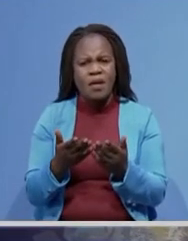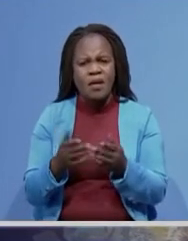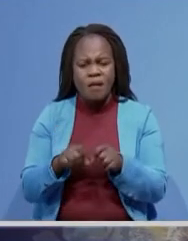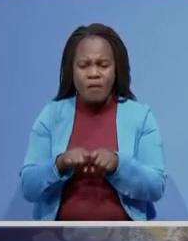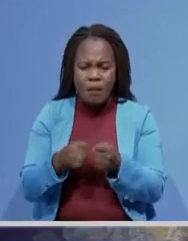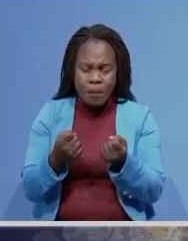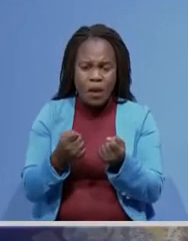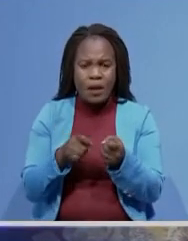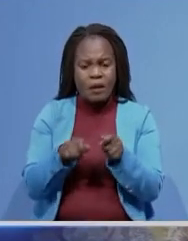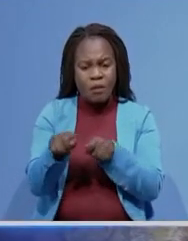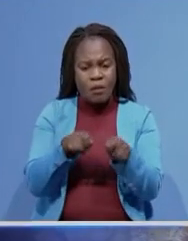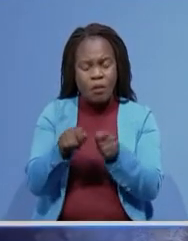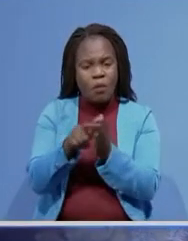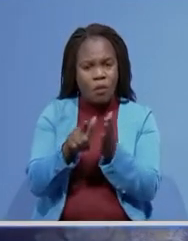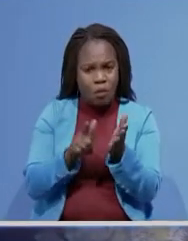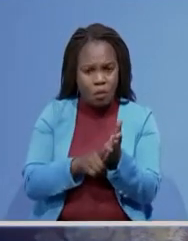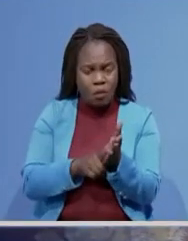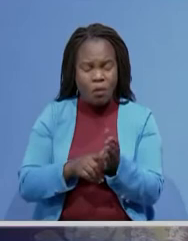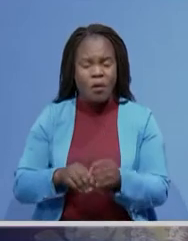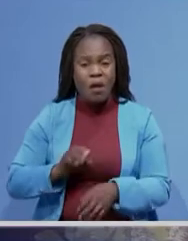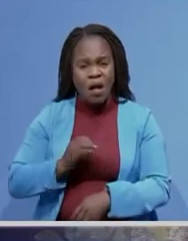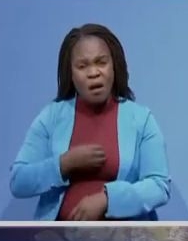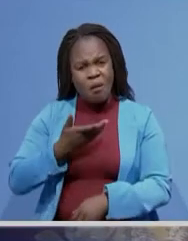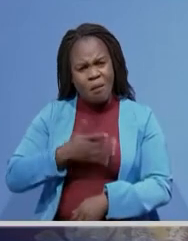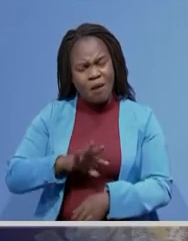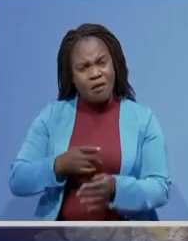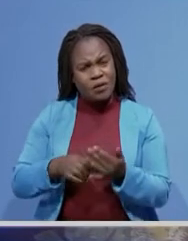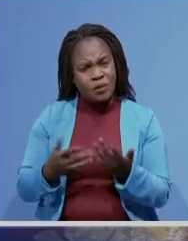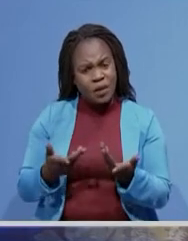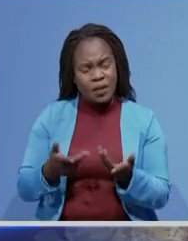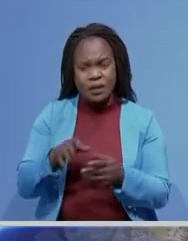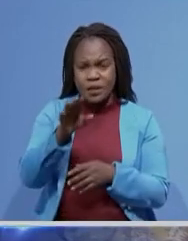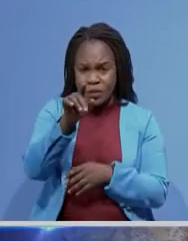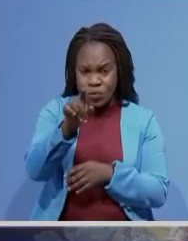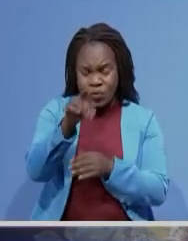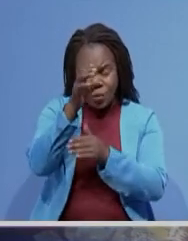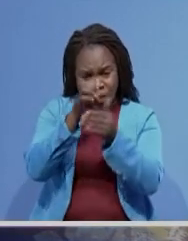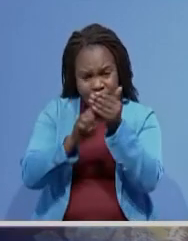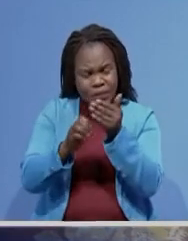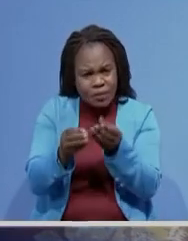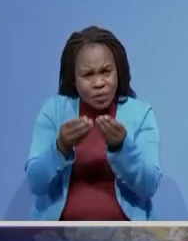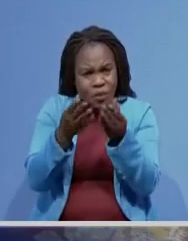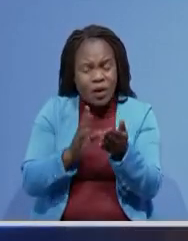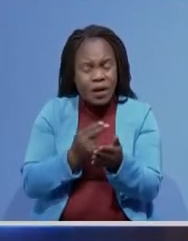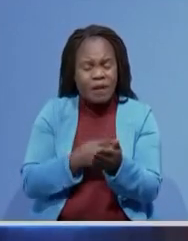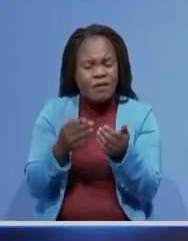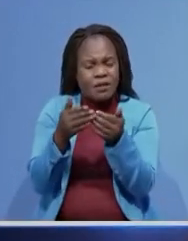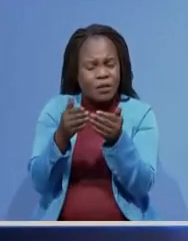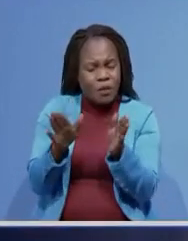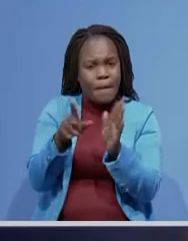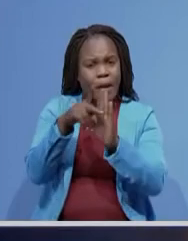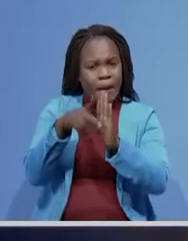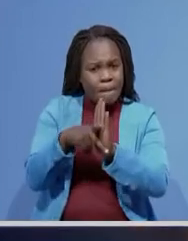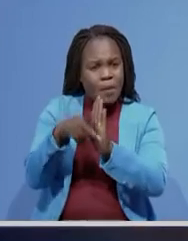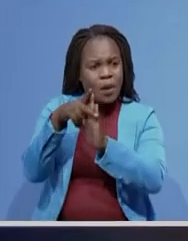rule of law. Our preference is Your Excellency to accord us an open door policy